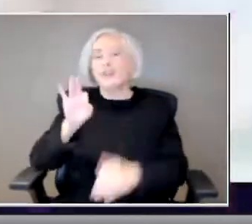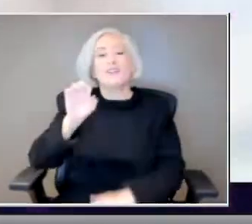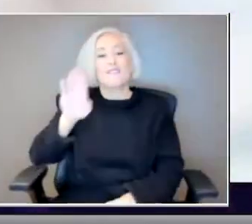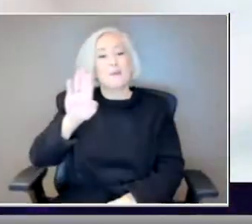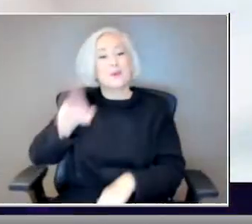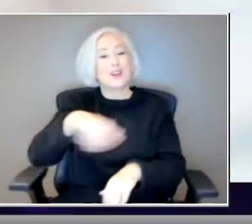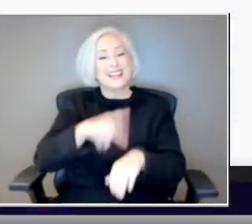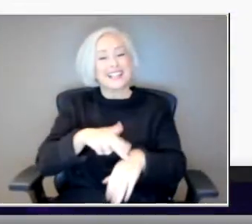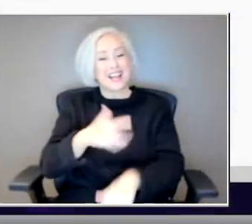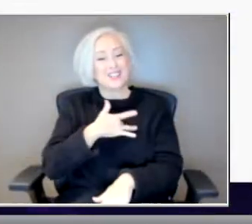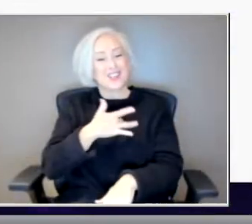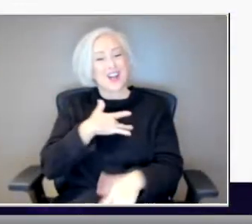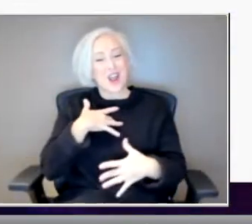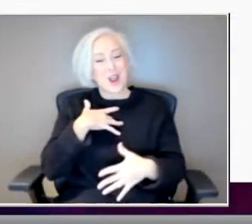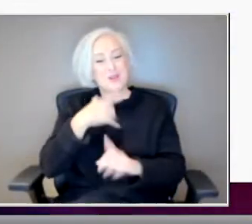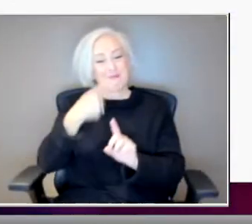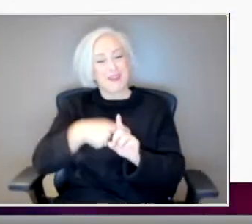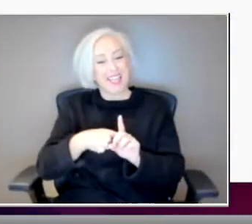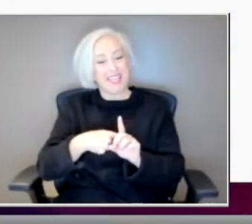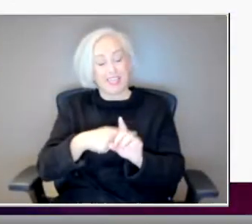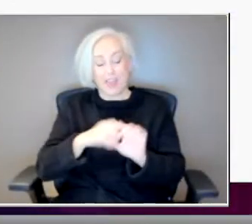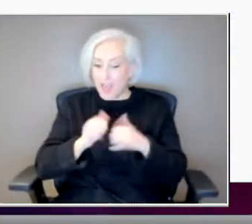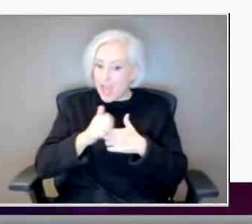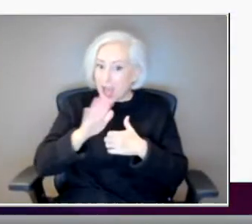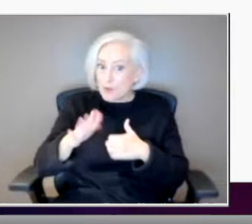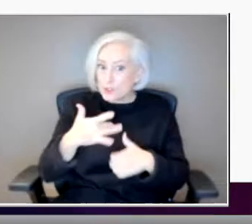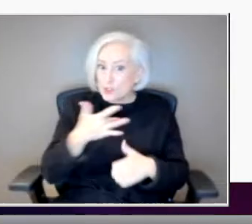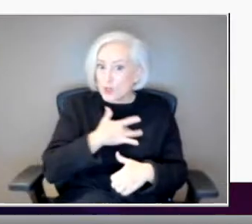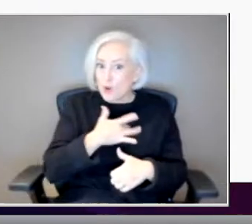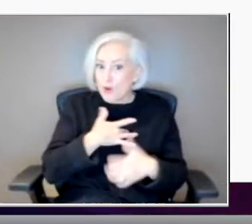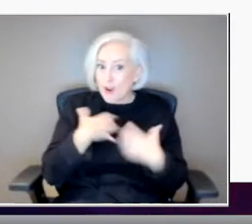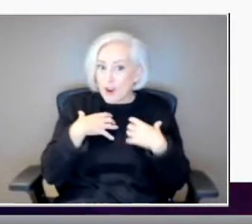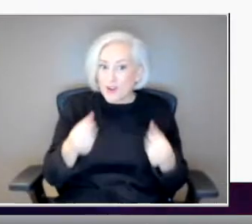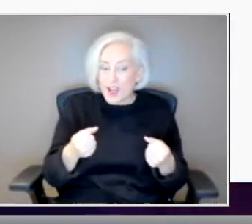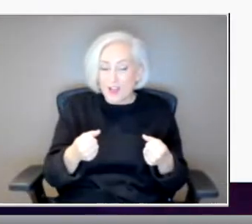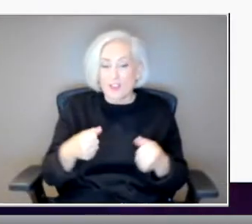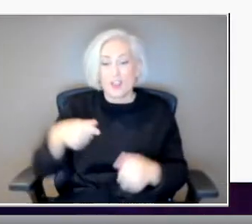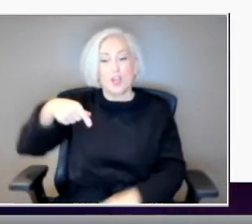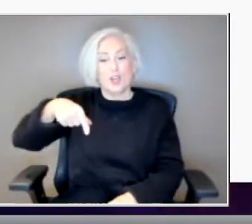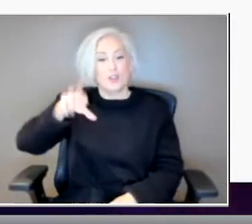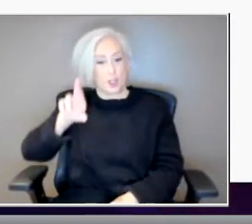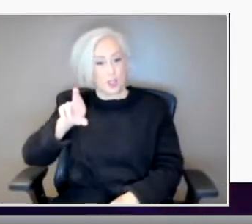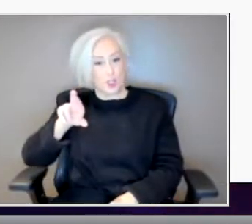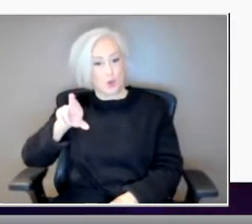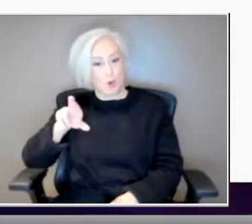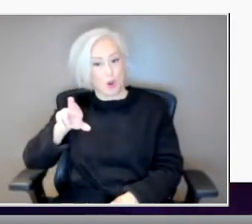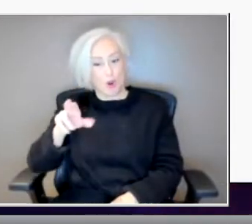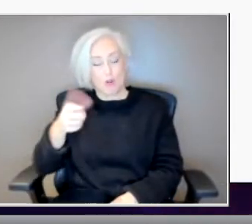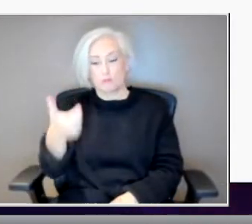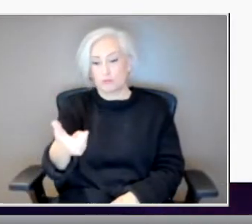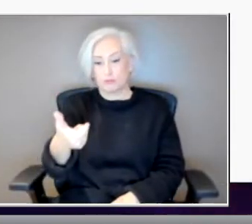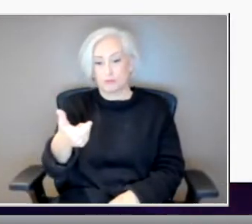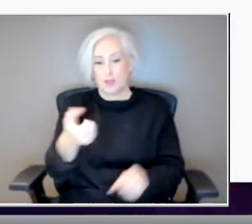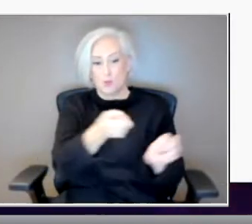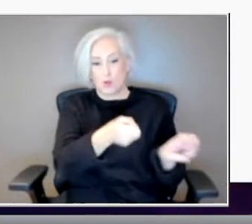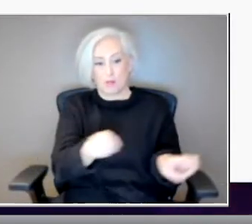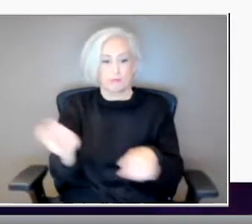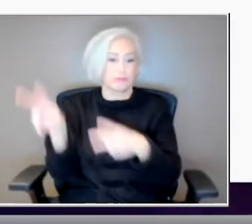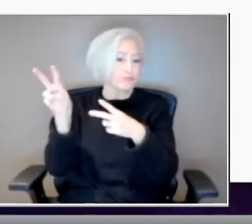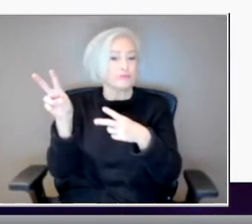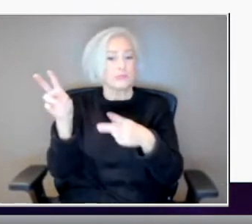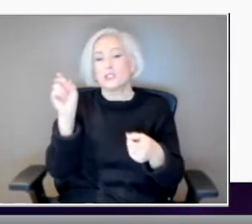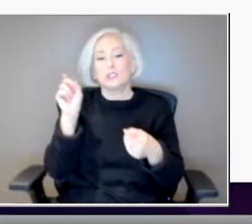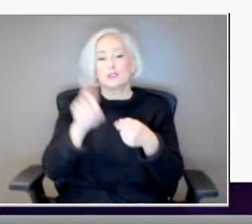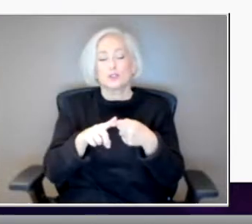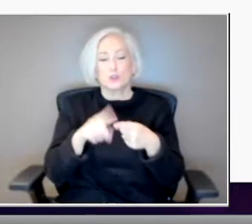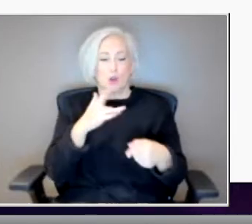is your own heart health? We've talked about it all morning. The QR code on your screen will take you to a heart health quiz so you